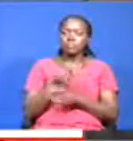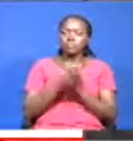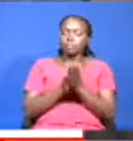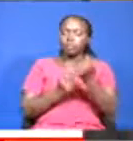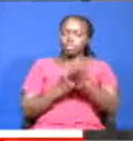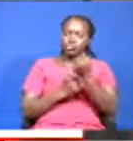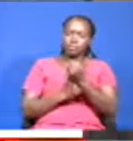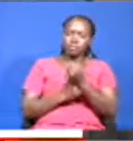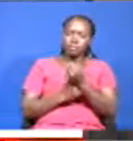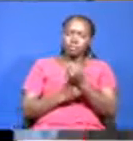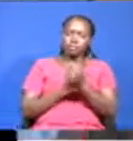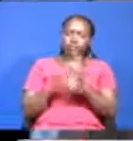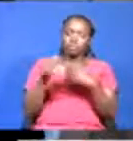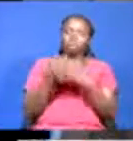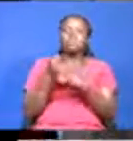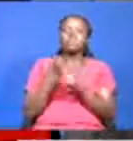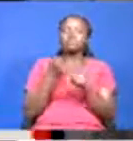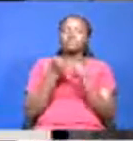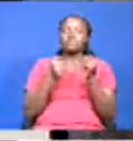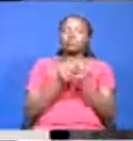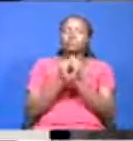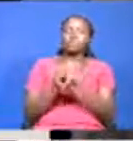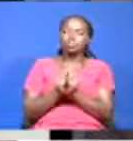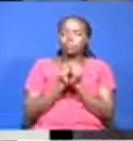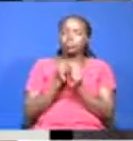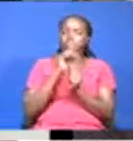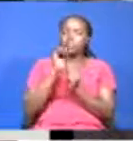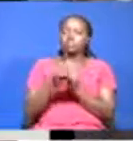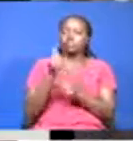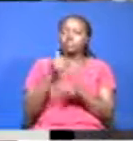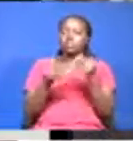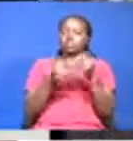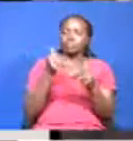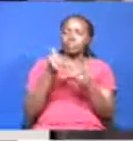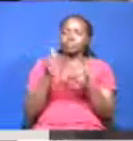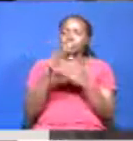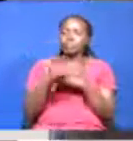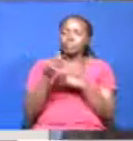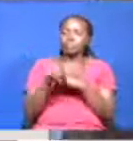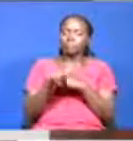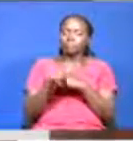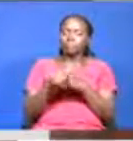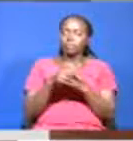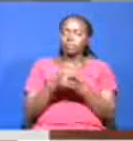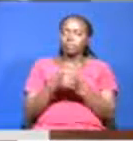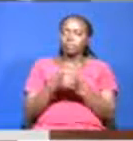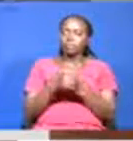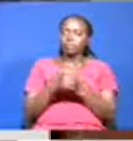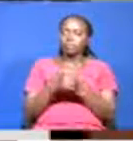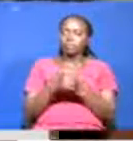mkono na sote tutafanya kazi pamoja ili tujenge eneo hili la bunge la Manyatta.